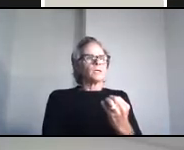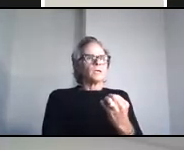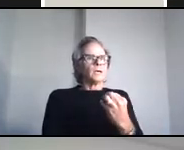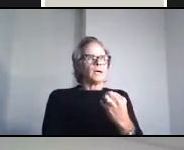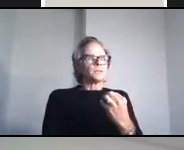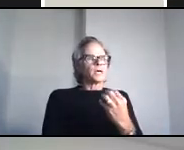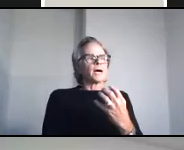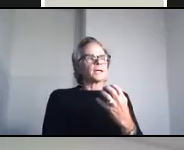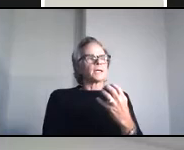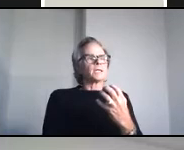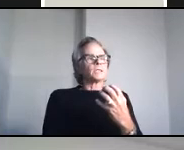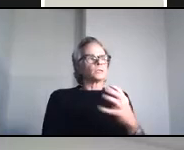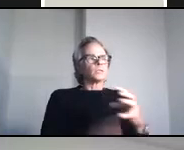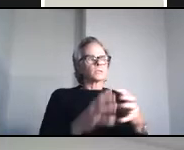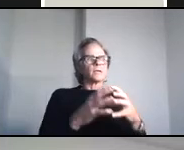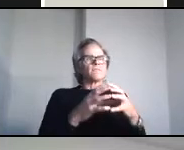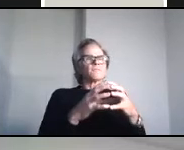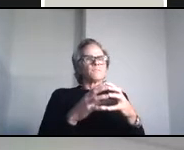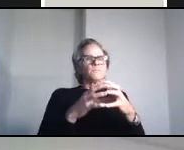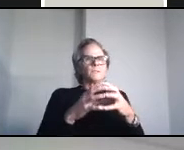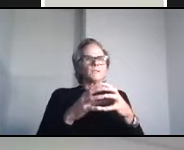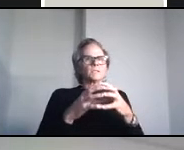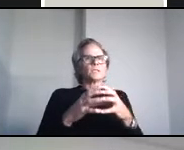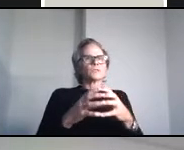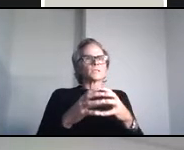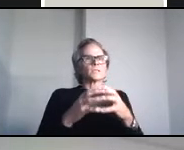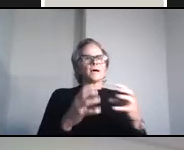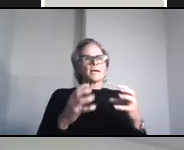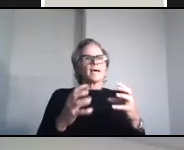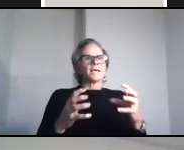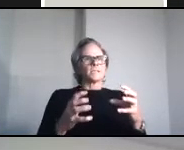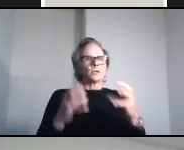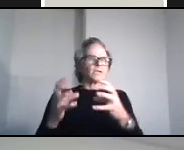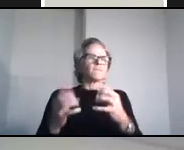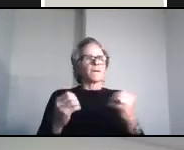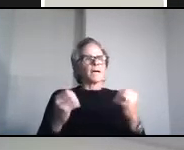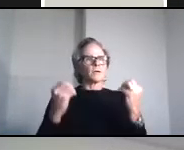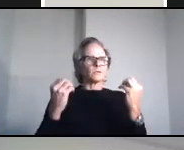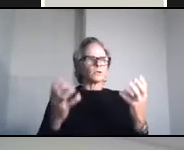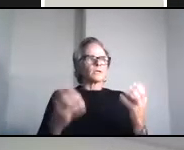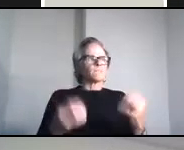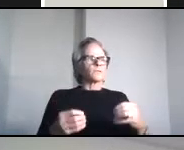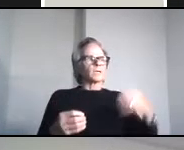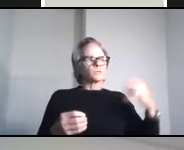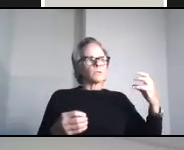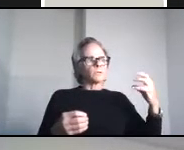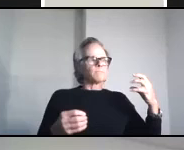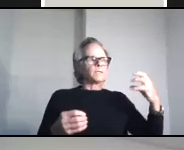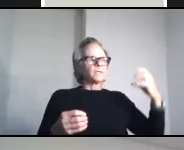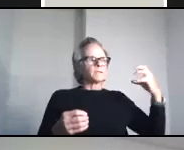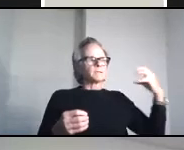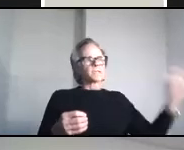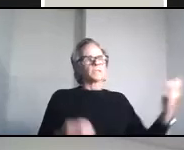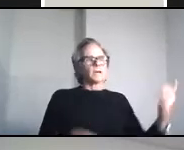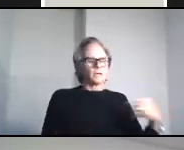child and tie again to this kind of this interest that the eye has in looking for patterns, looking for things, whether it